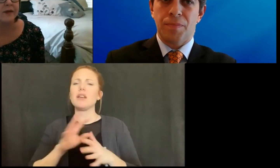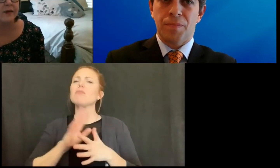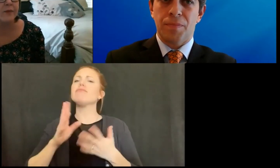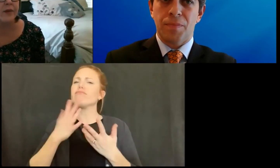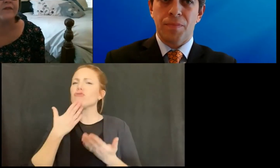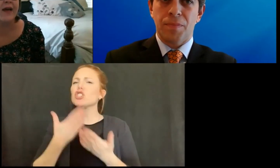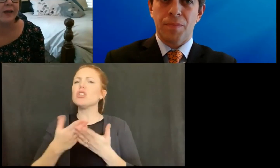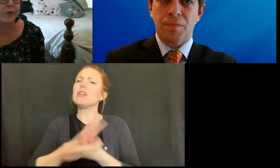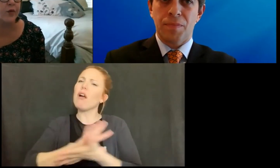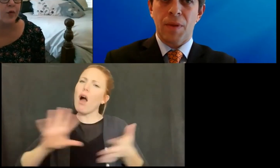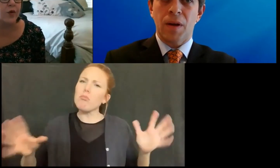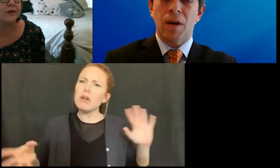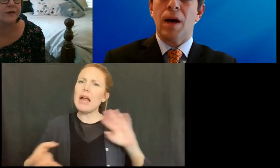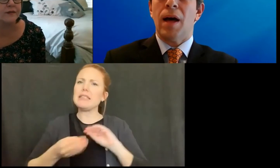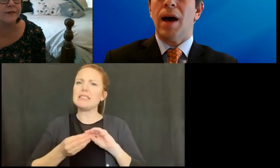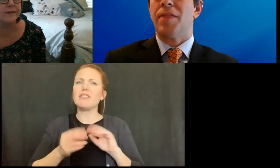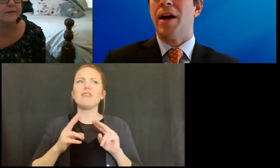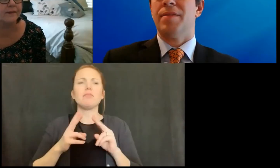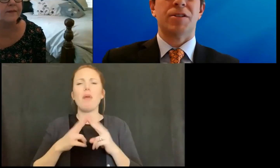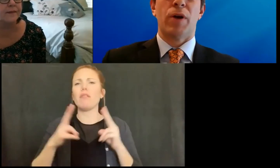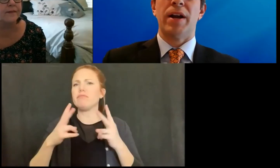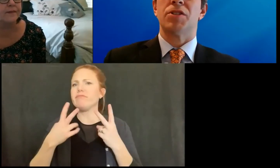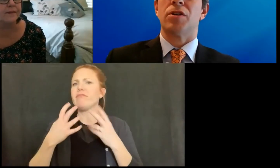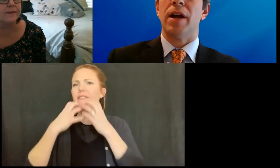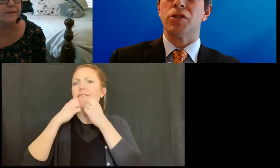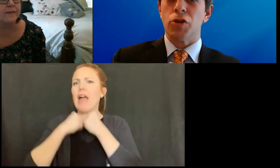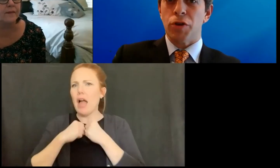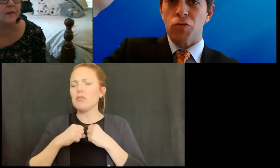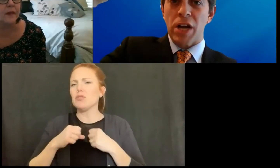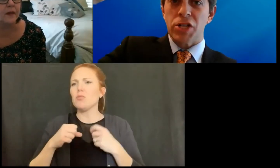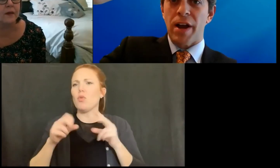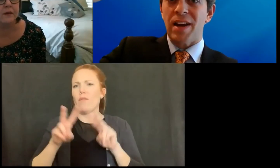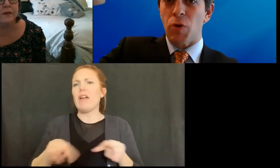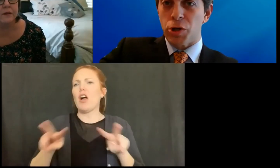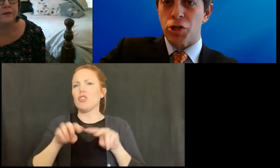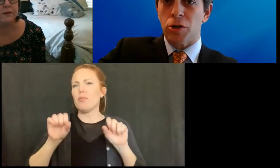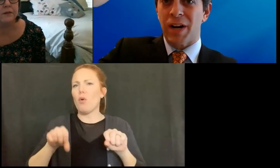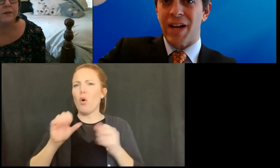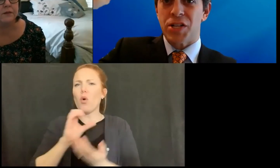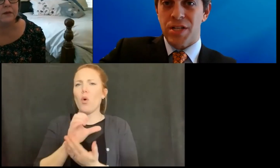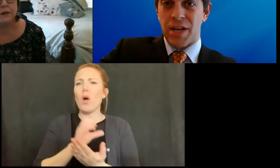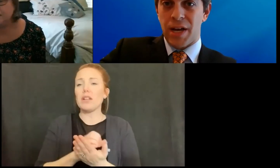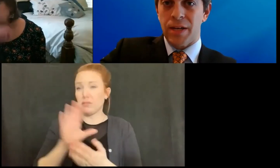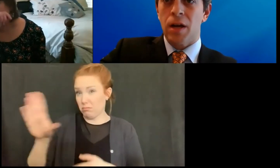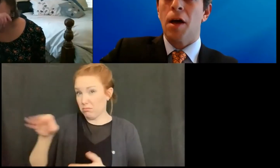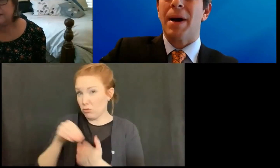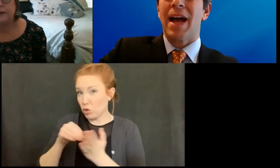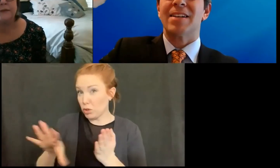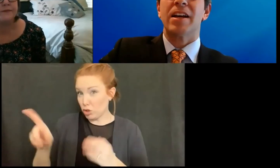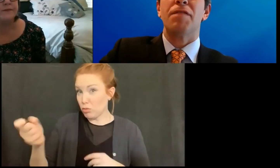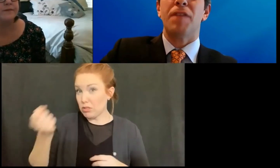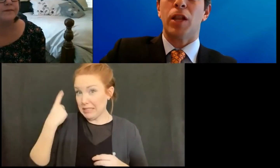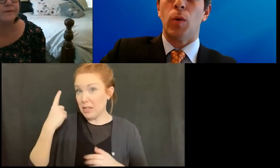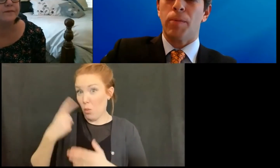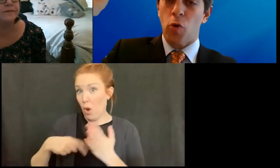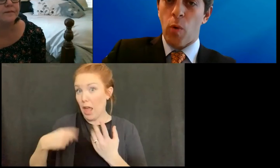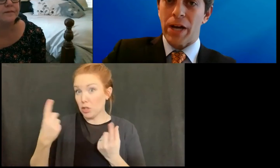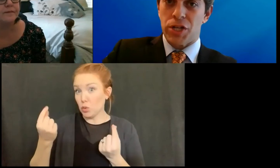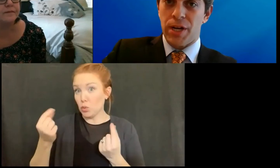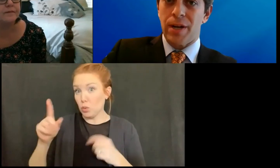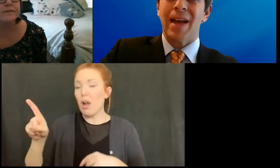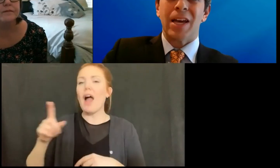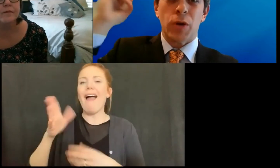comprehensive but valuable course. That's a great answer. And students, raise your hand if you understood what I just did by asking a